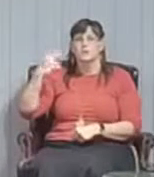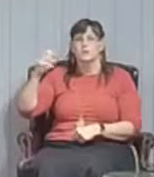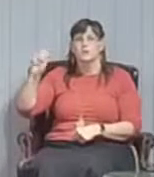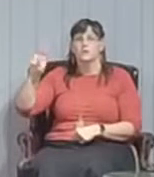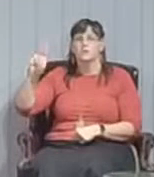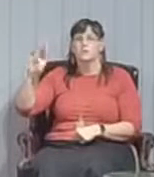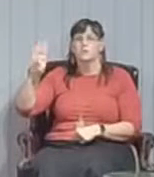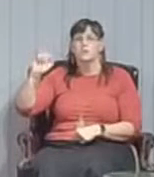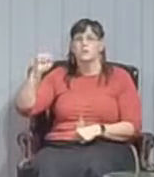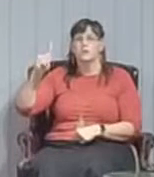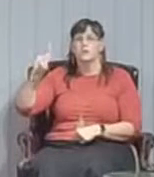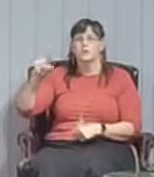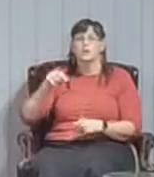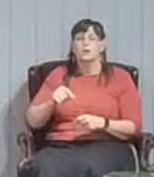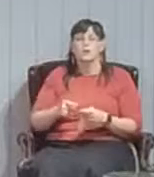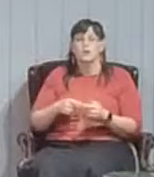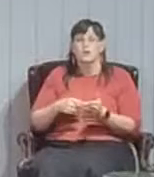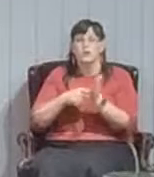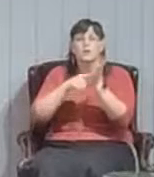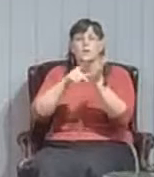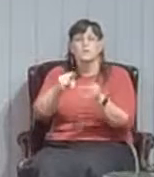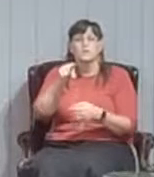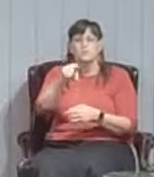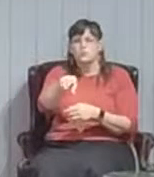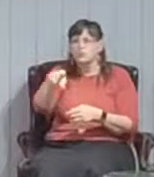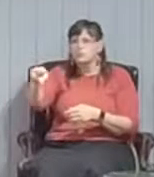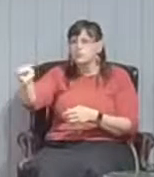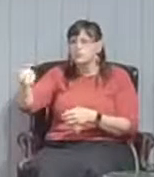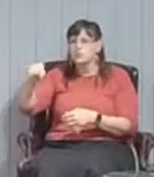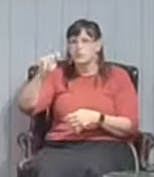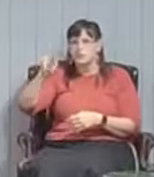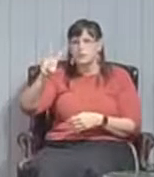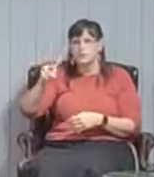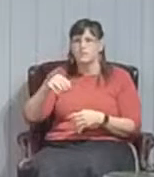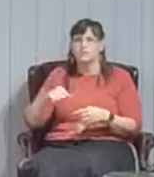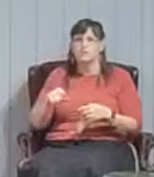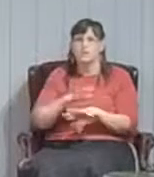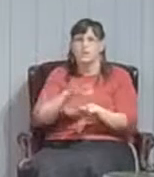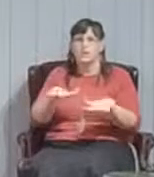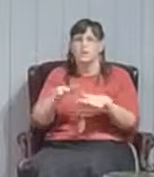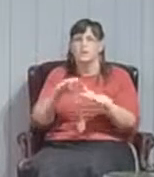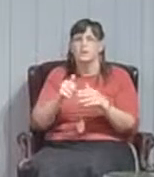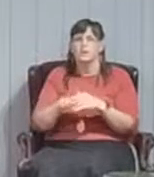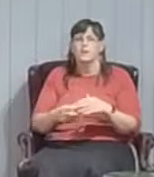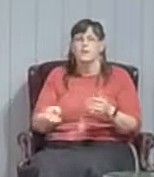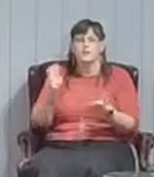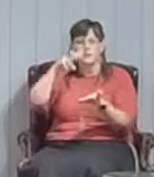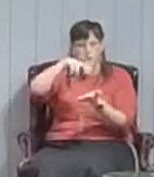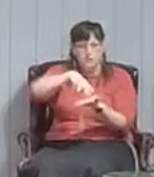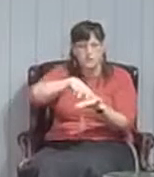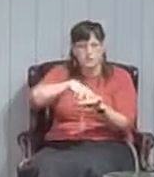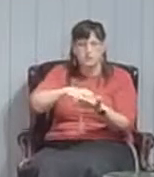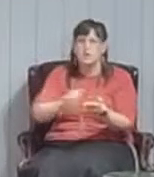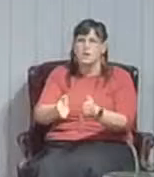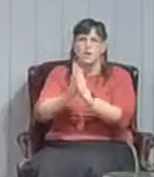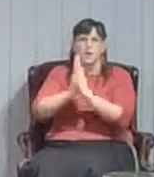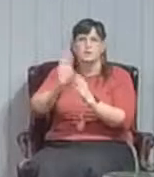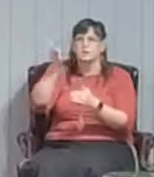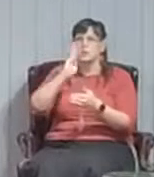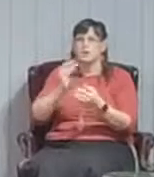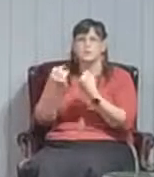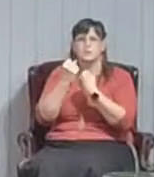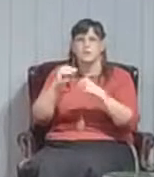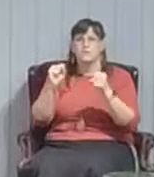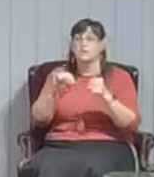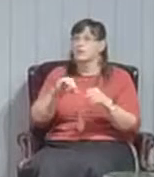plan of salvation and pointed out in the television screen and said, "You out there in television land, right where you are, kneel down and pray. Ask the Lord to save you." And I did